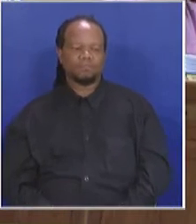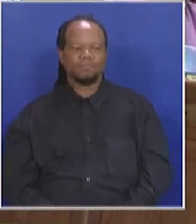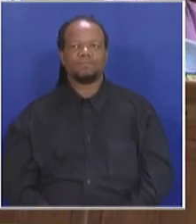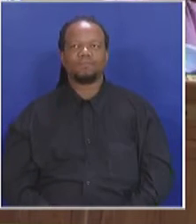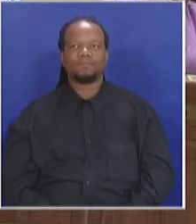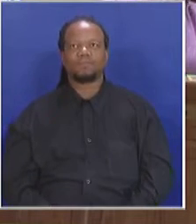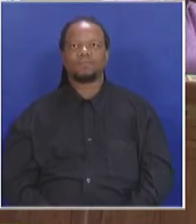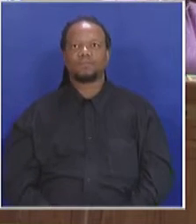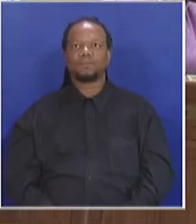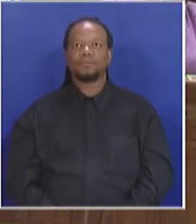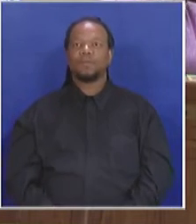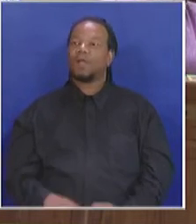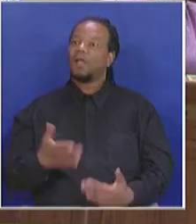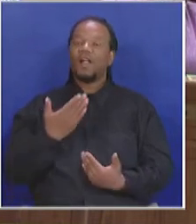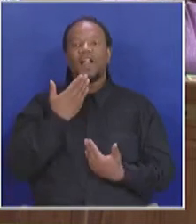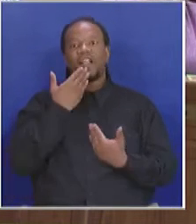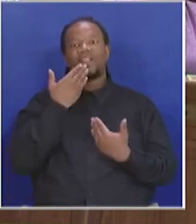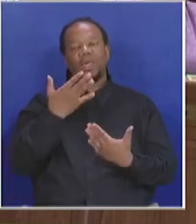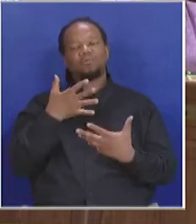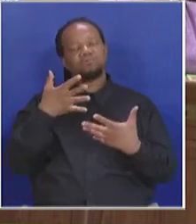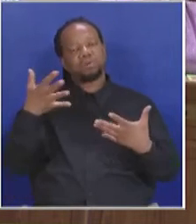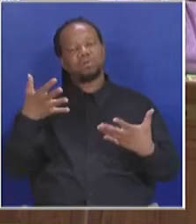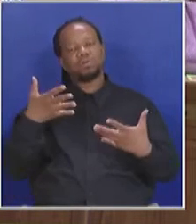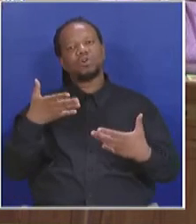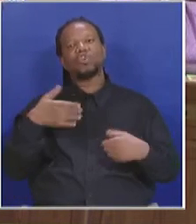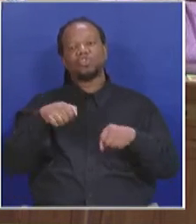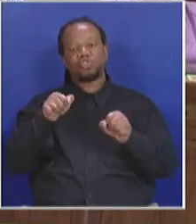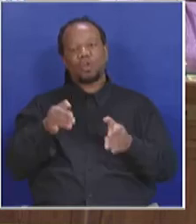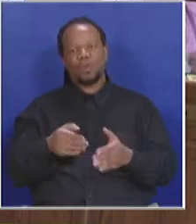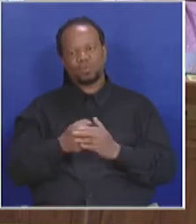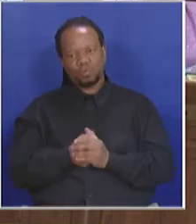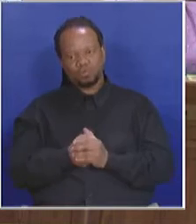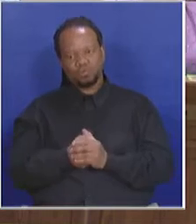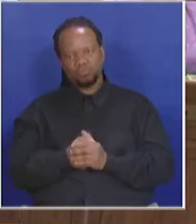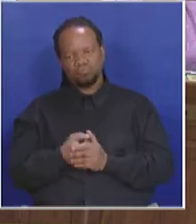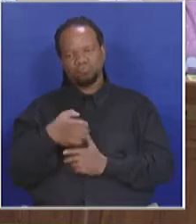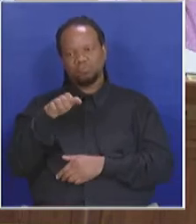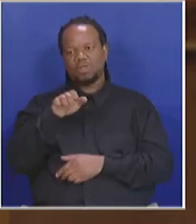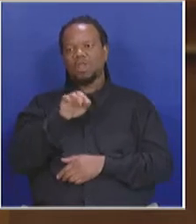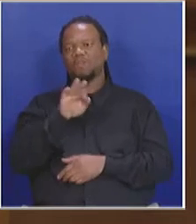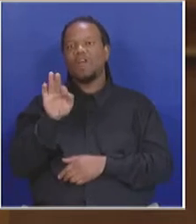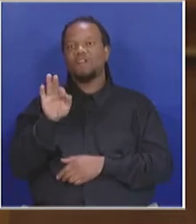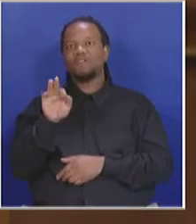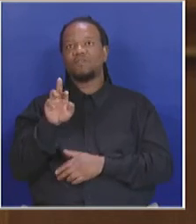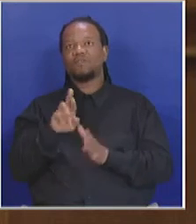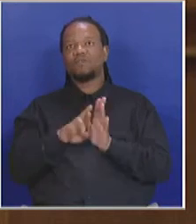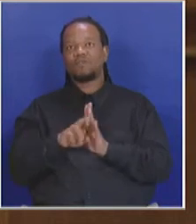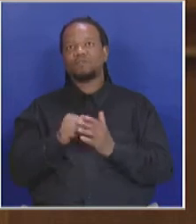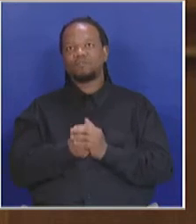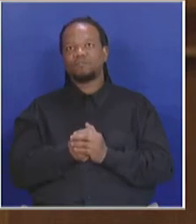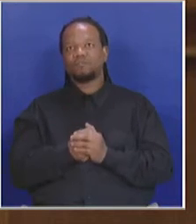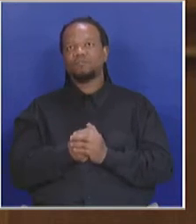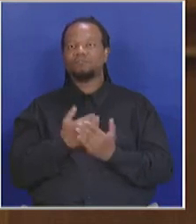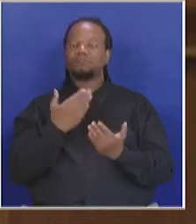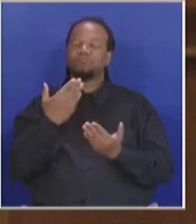These mics. Thank you so much, Chairperson. I rise on behalf of the Economic Freedom Fighters to move without notice that the